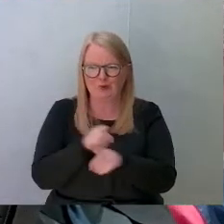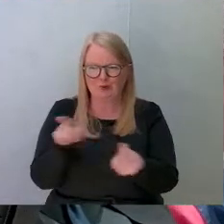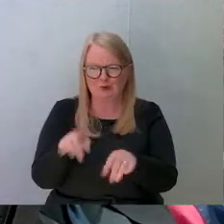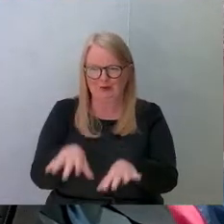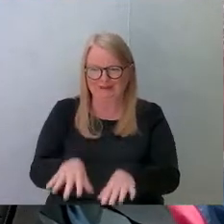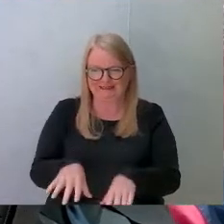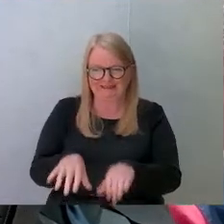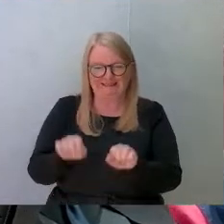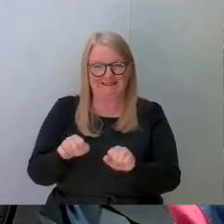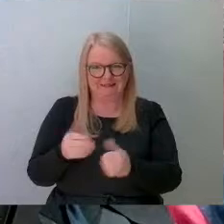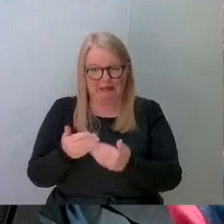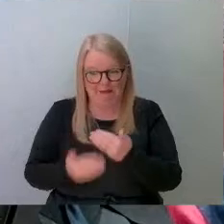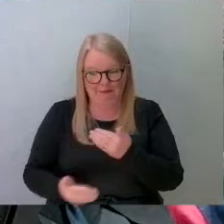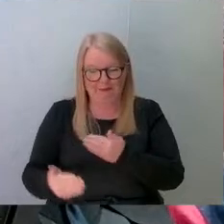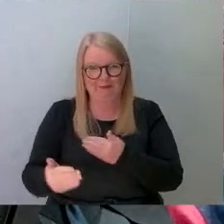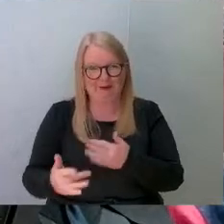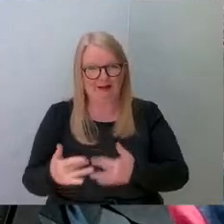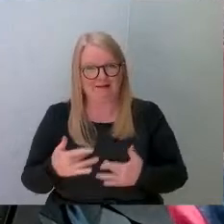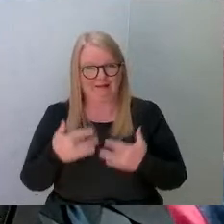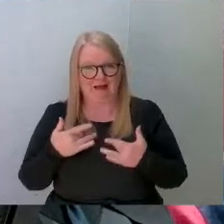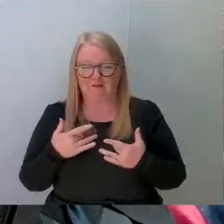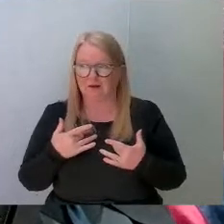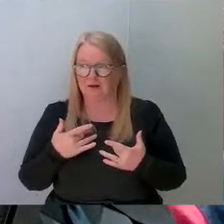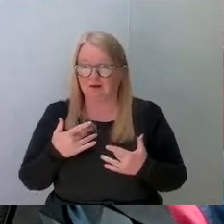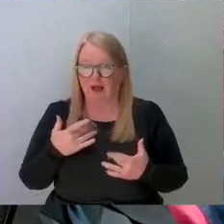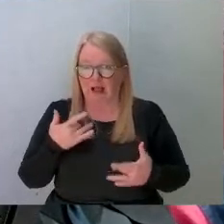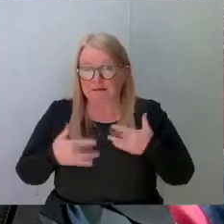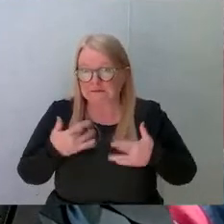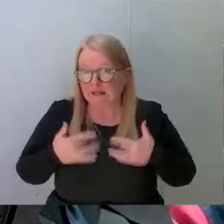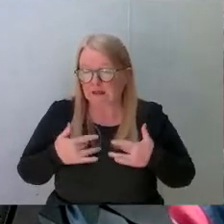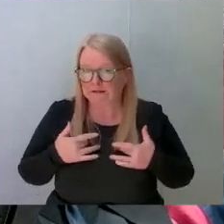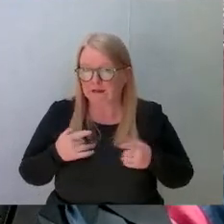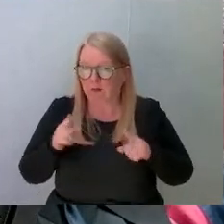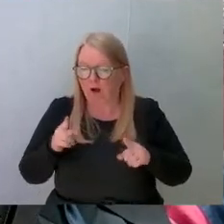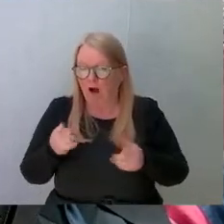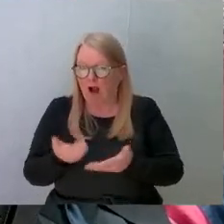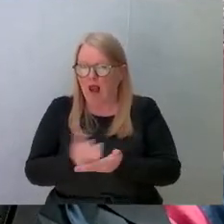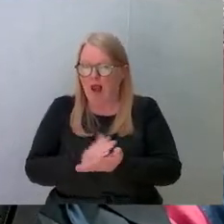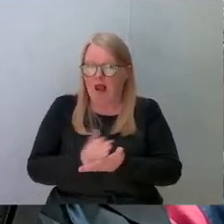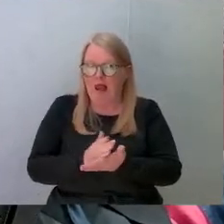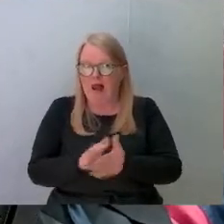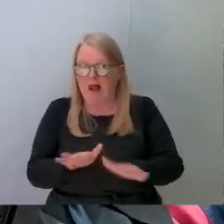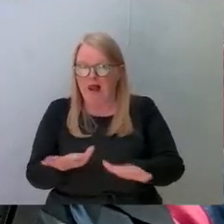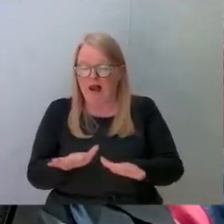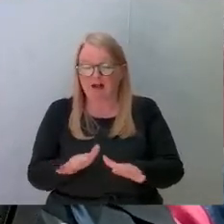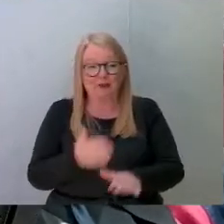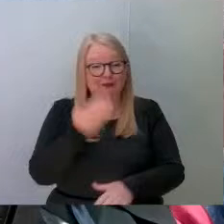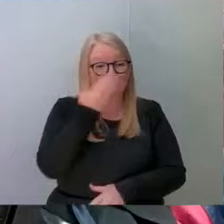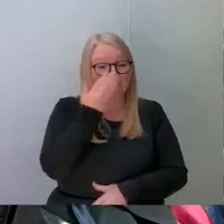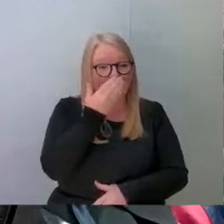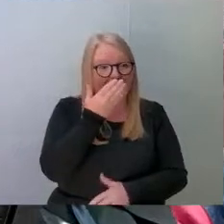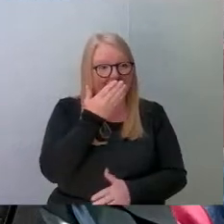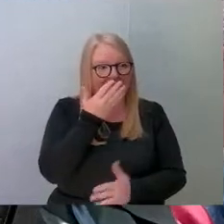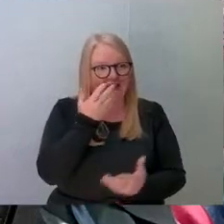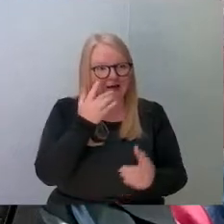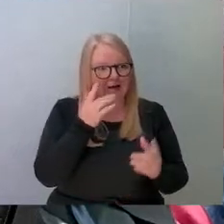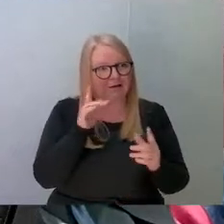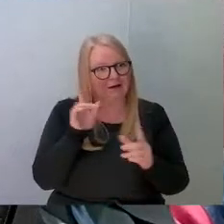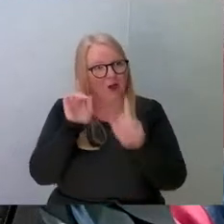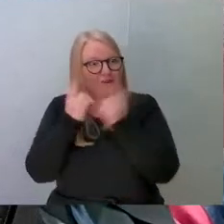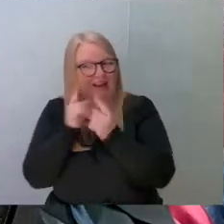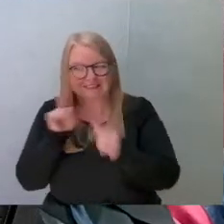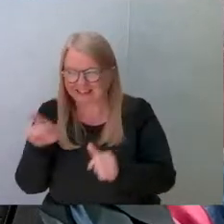of the next phase of your life, which can be both exhilarating and daunting. So at school, your focus was on getting into